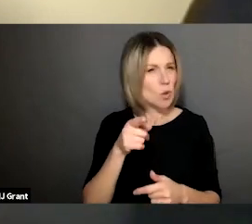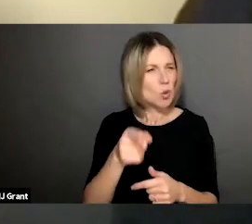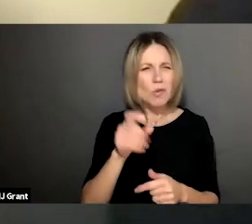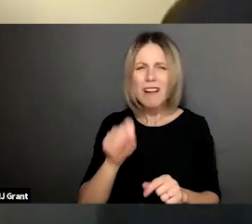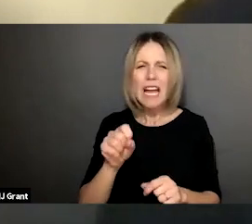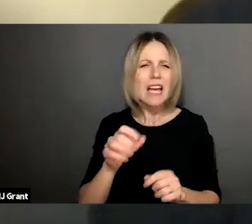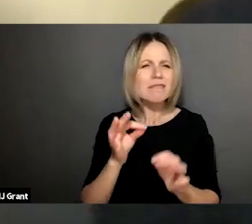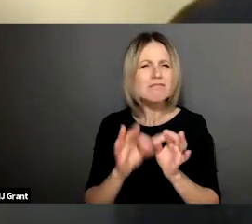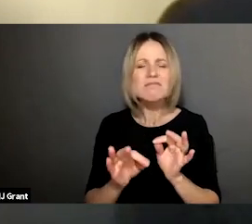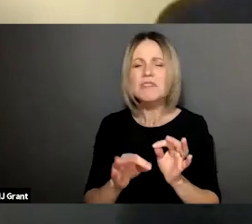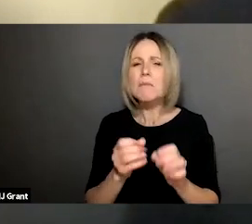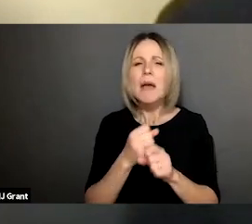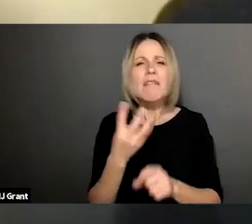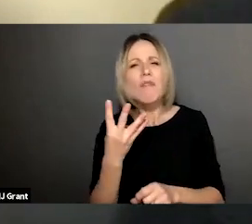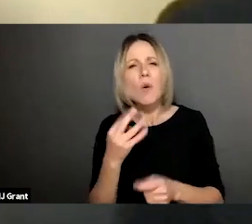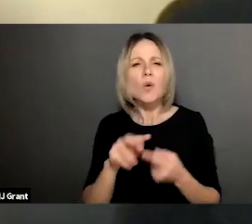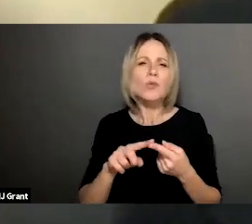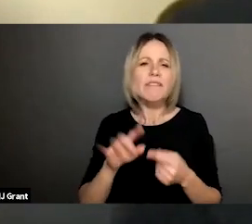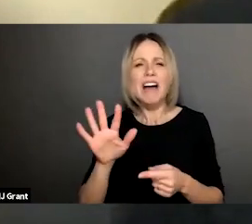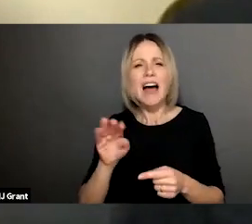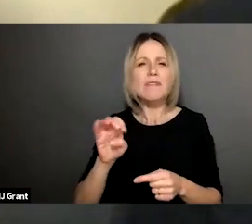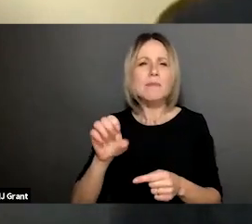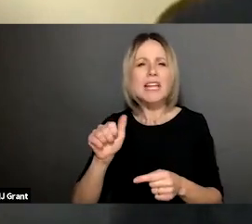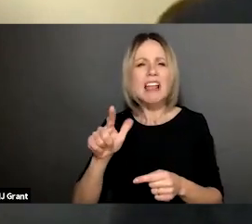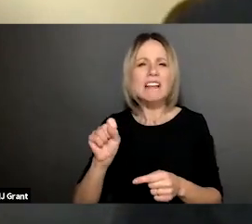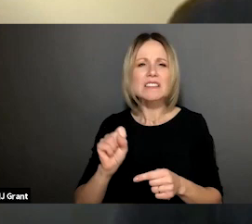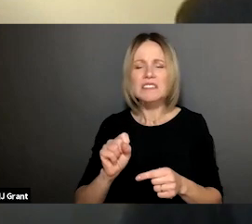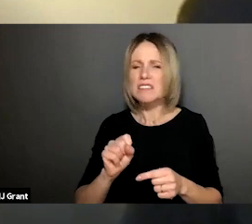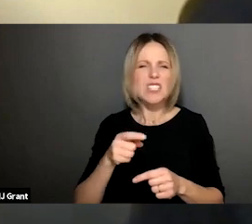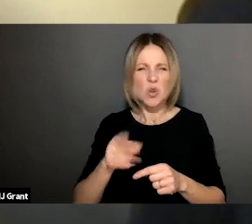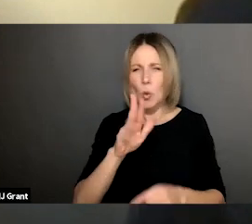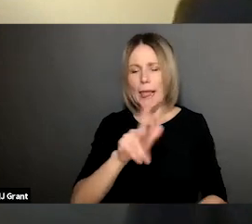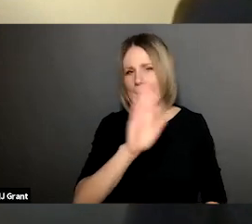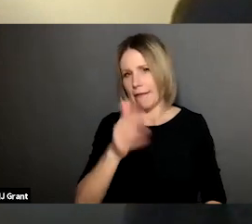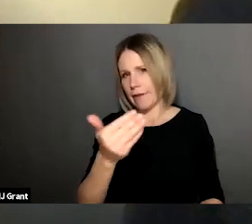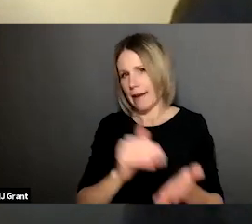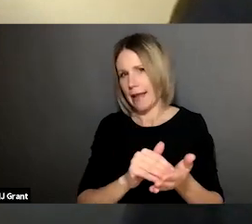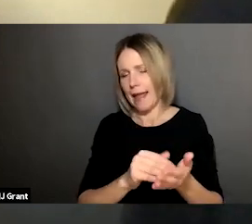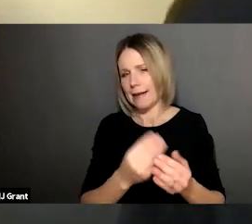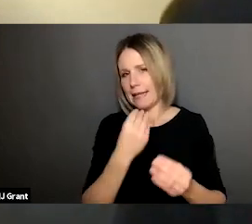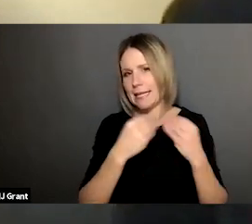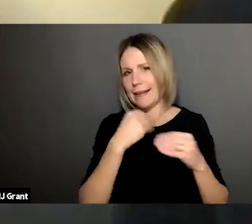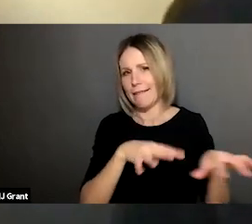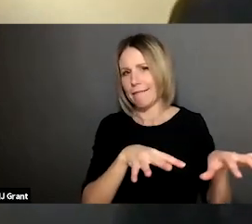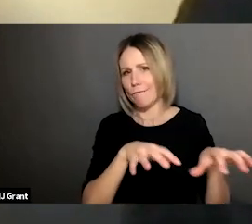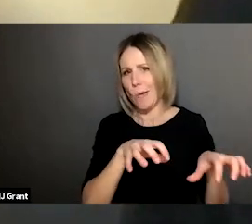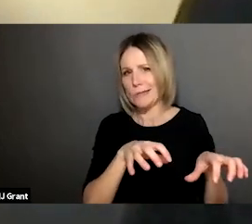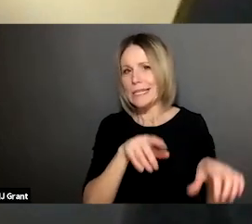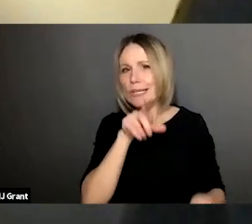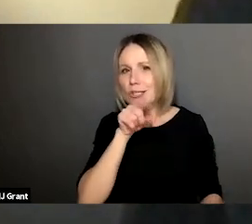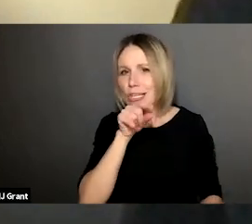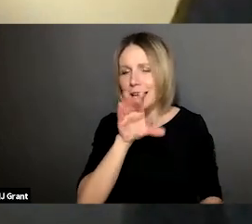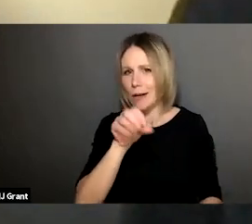five of those meals in a row, you're never going to go back to eating frozen chicken cordon bleu on a Tuesday